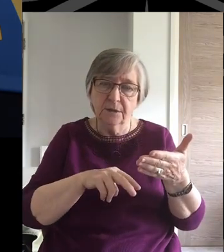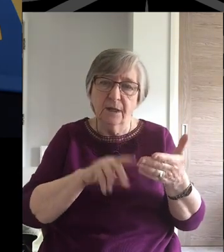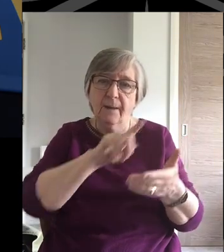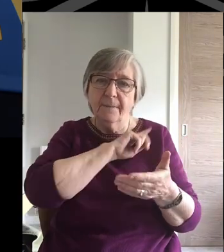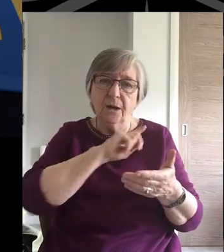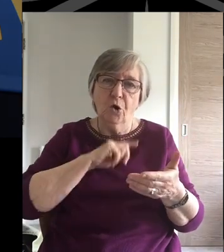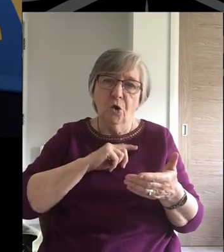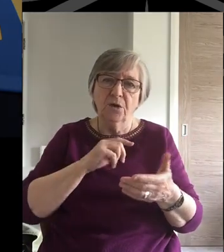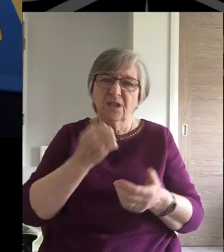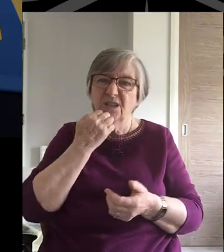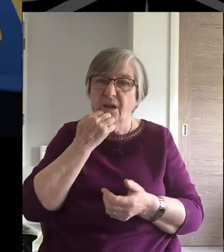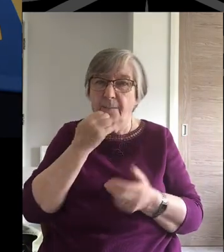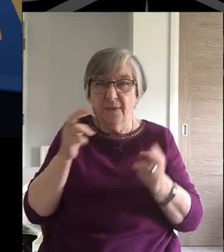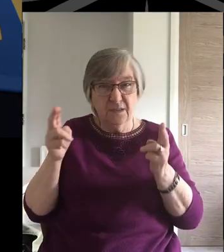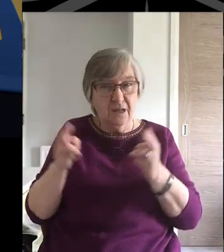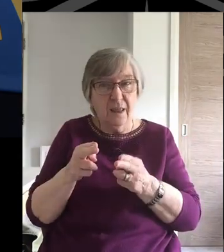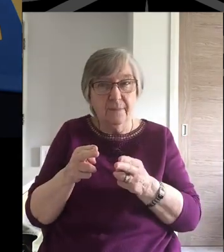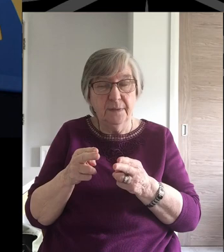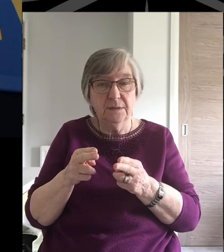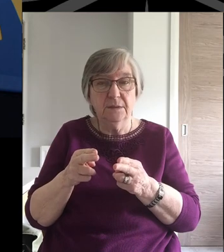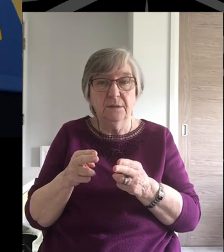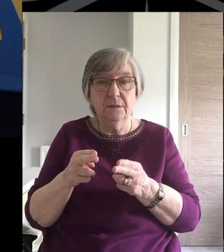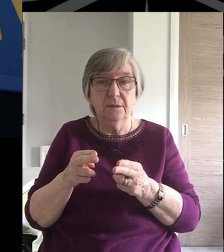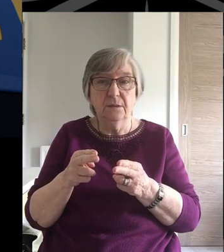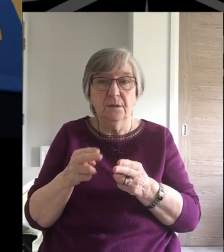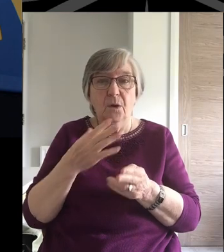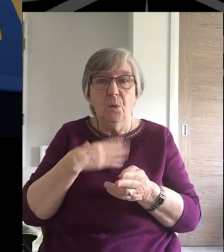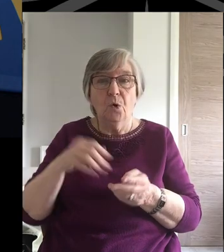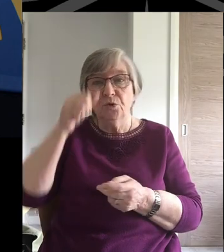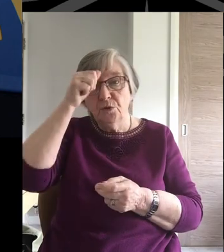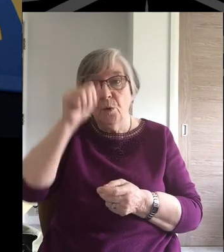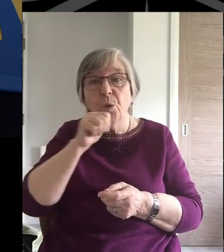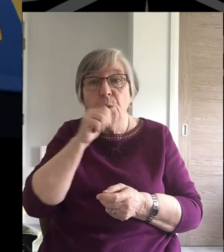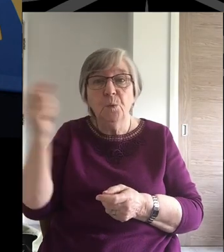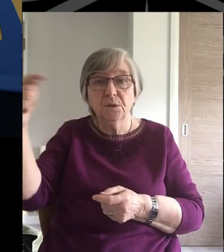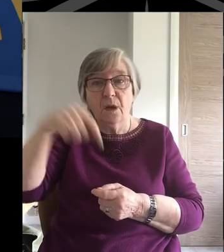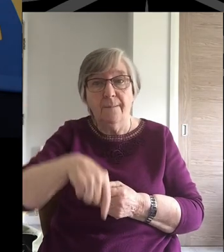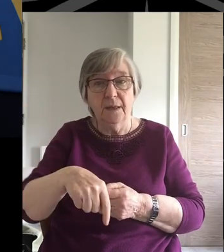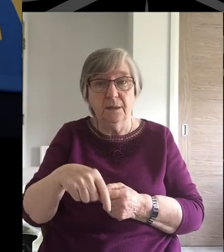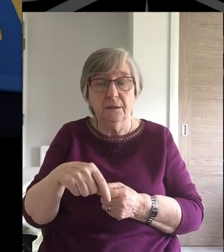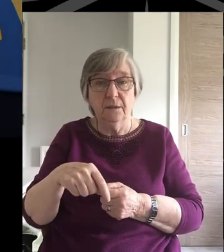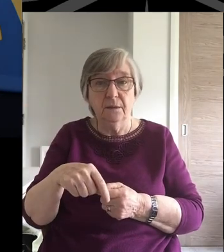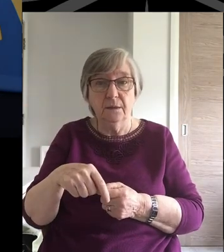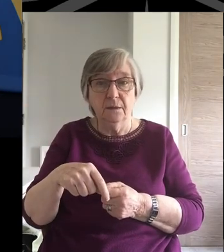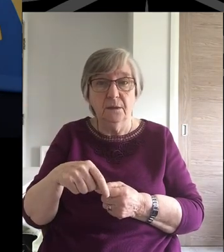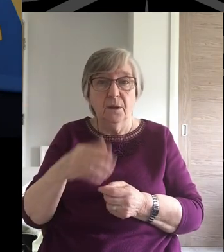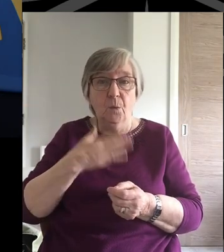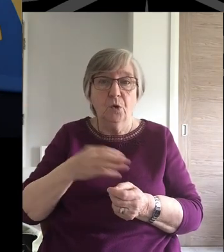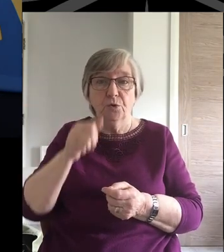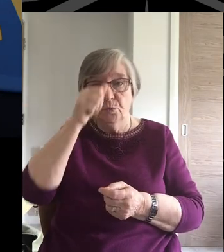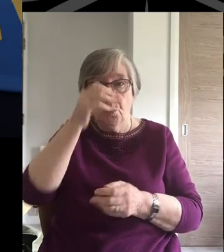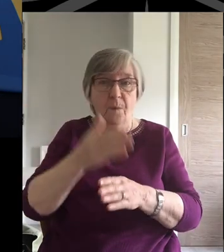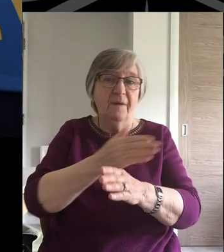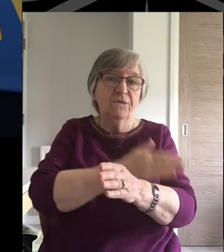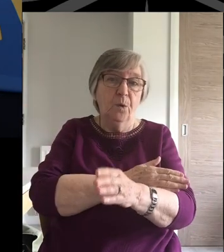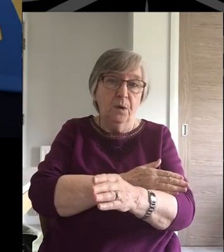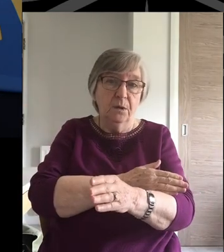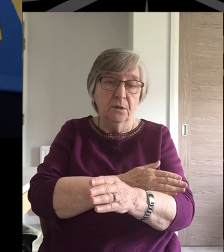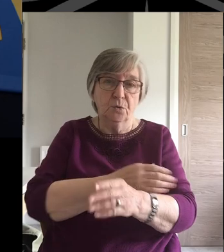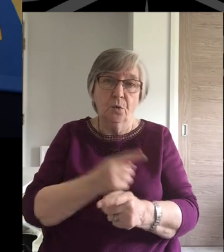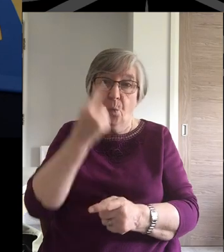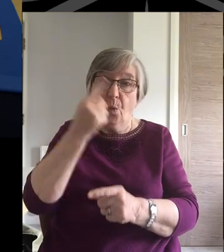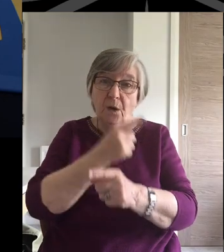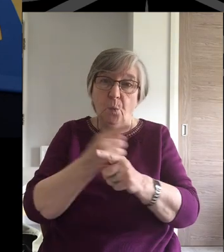and because the numbers are limited, and we want to know who's coming in ahead of the time, so in the